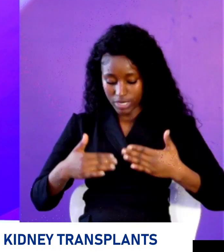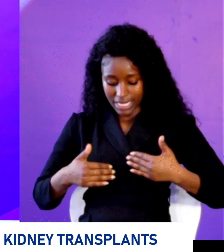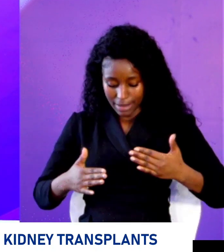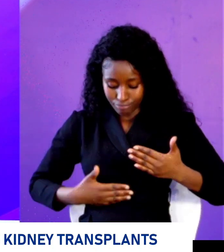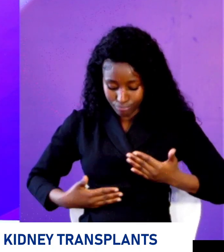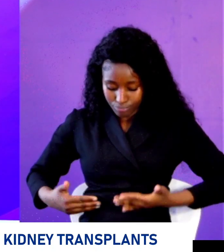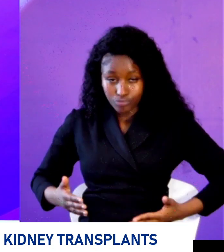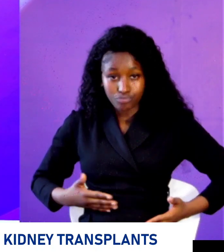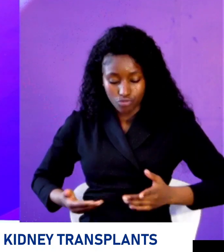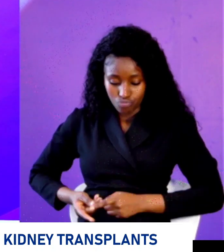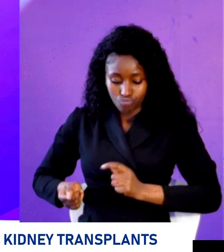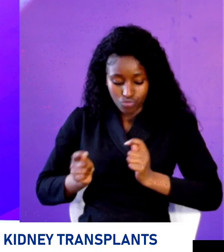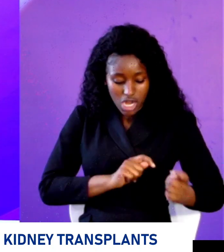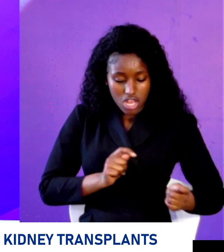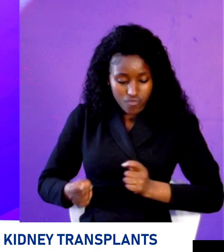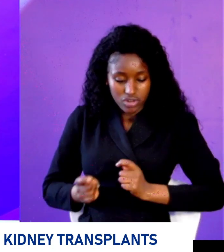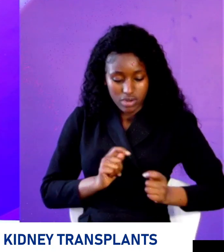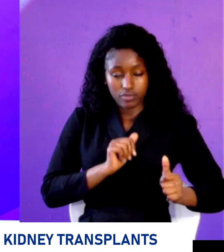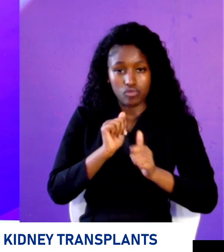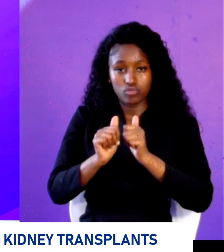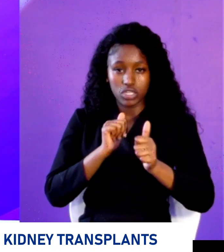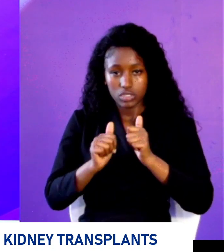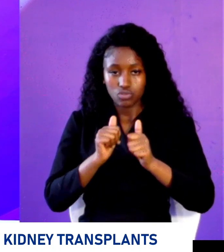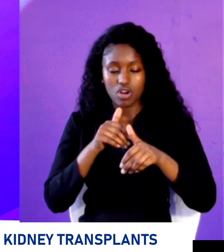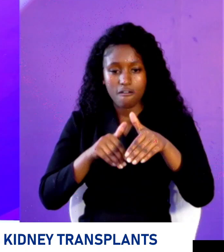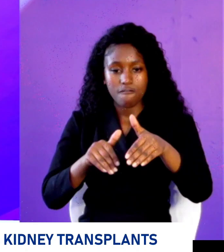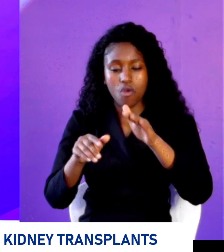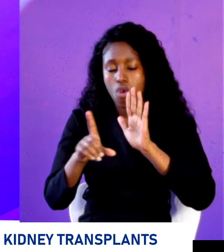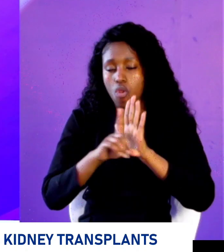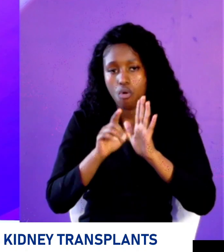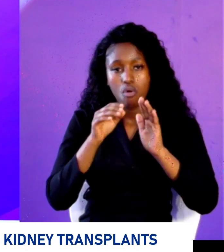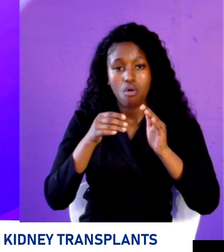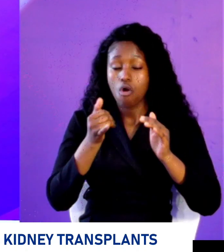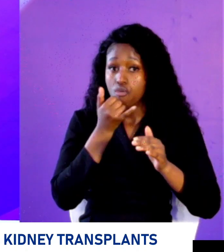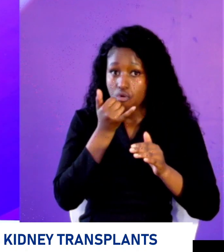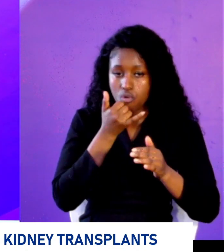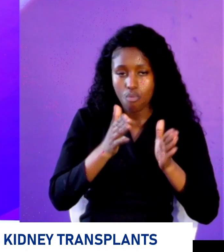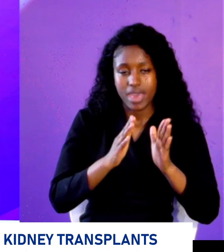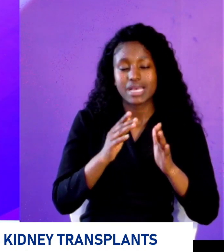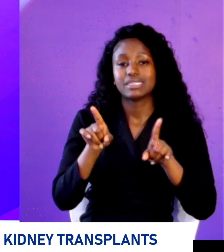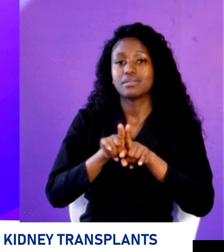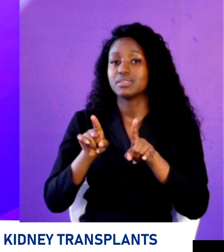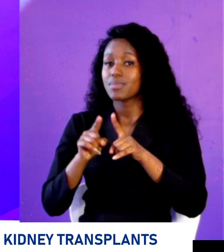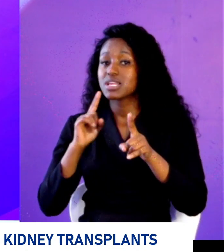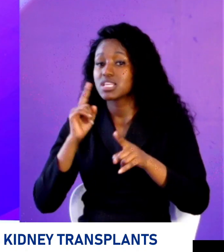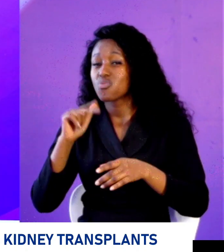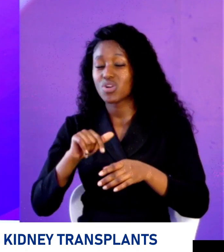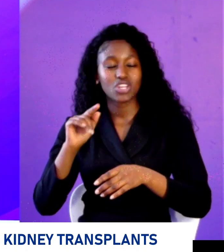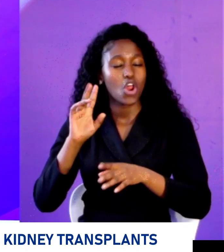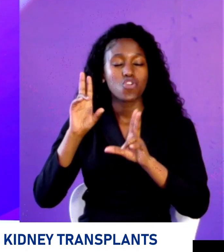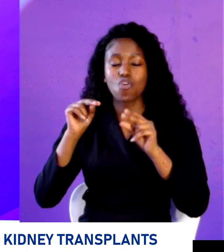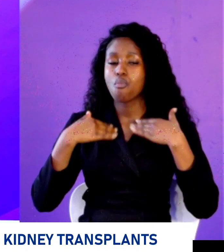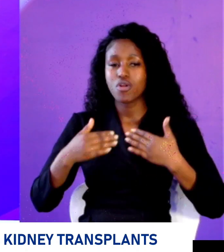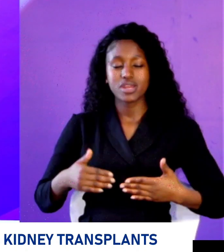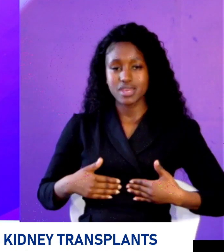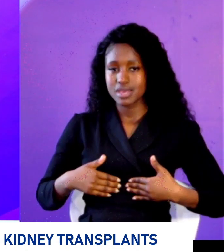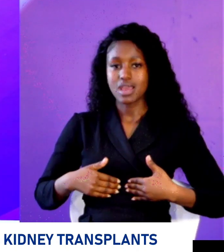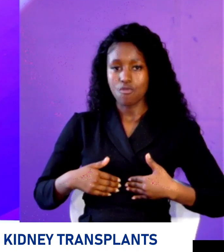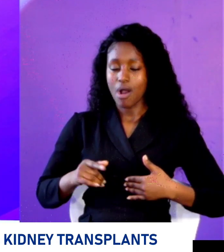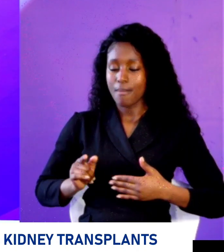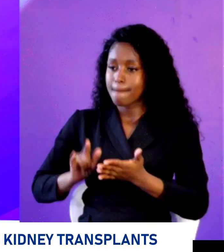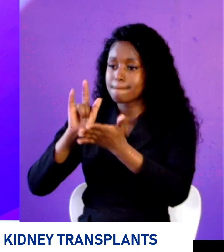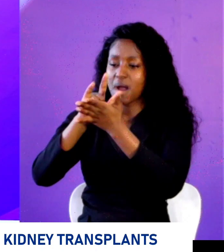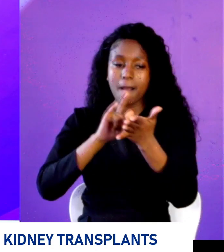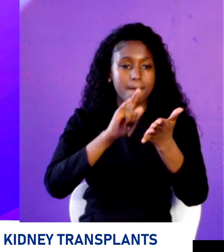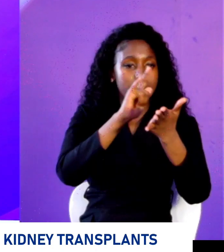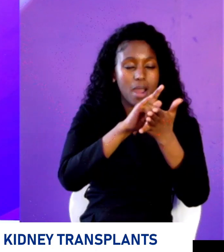Kenyan kidney ever left the country and or foreign patients arrived in Kenya